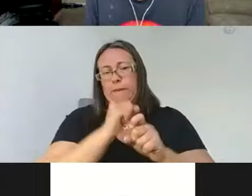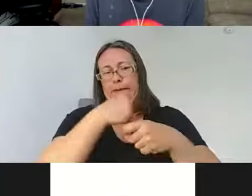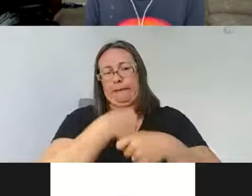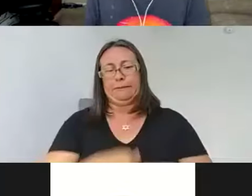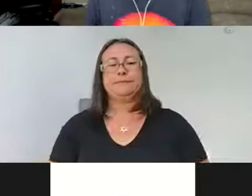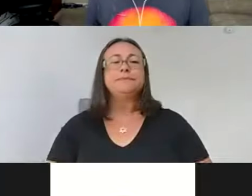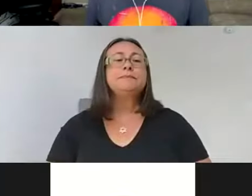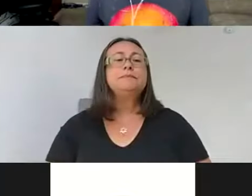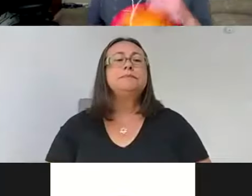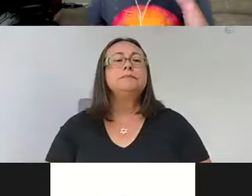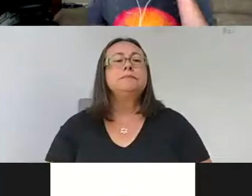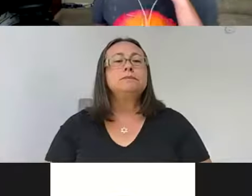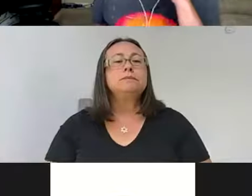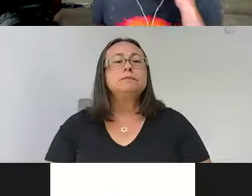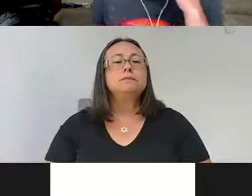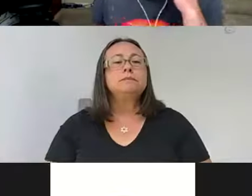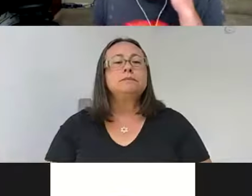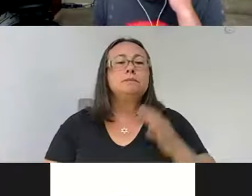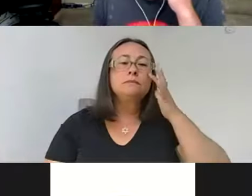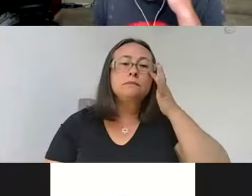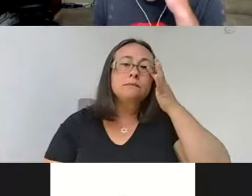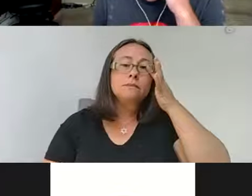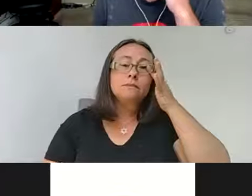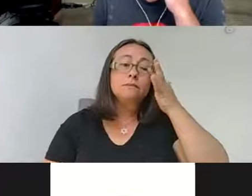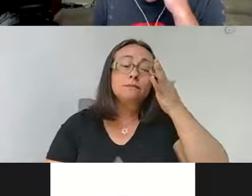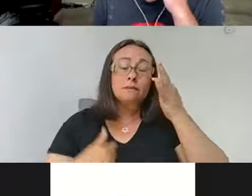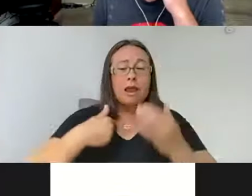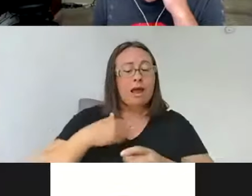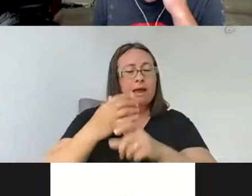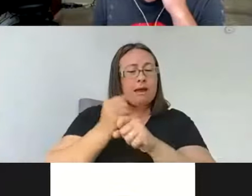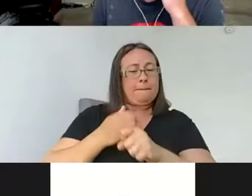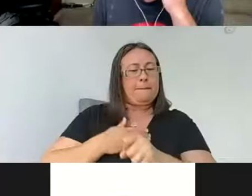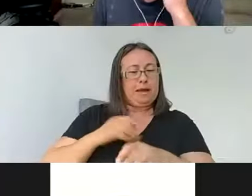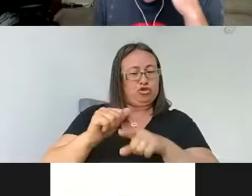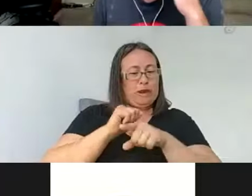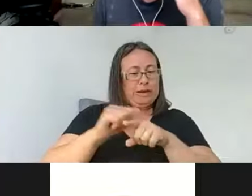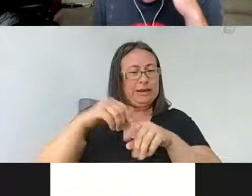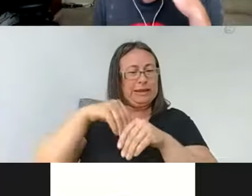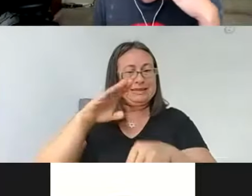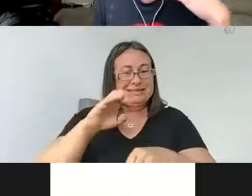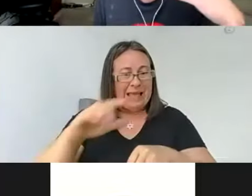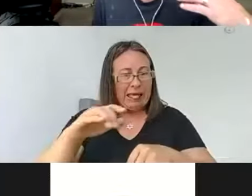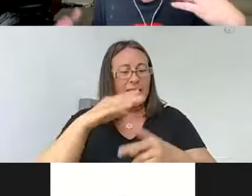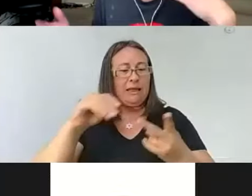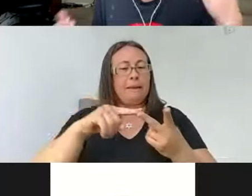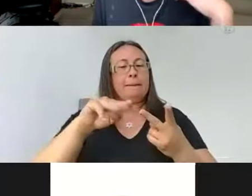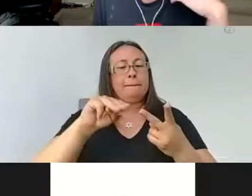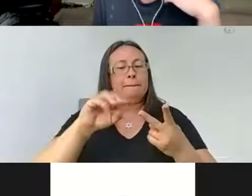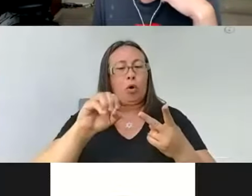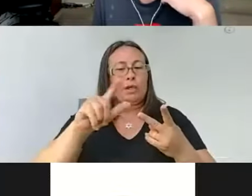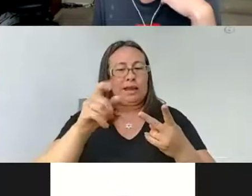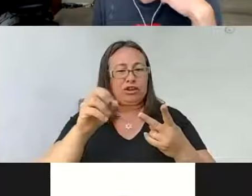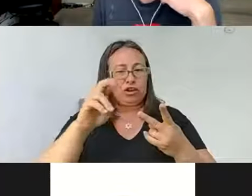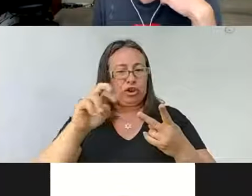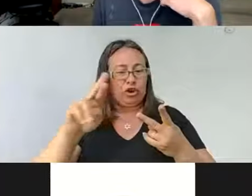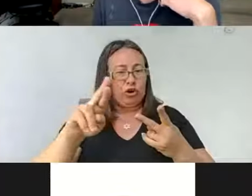All right, so, because I got my training in cell and molecular biology, I still tend to think of developmental biology